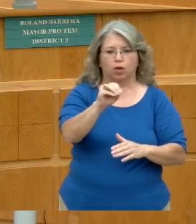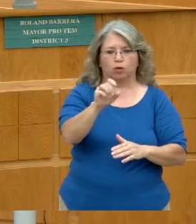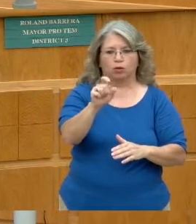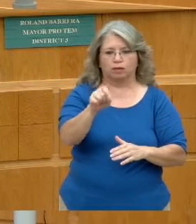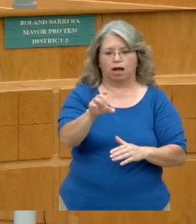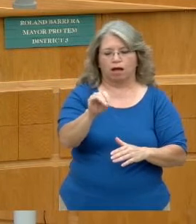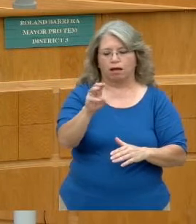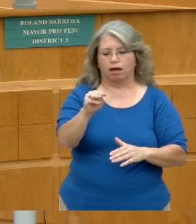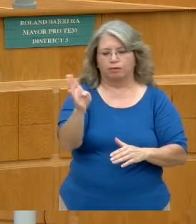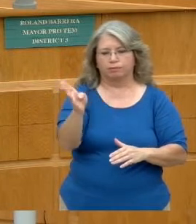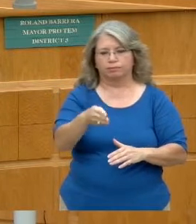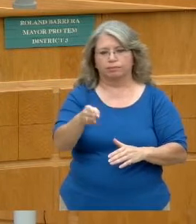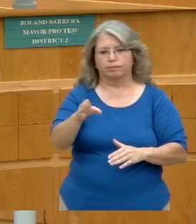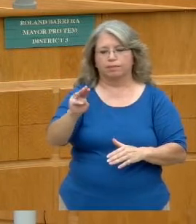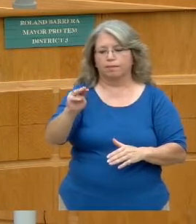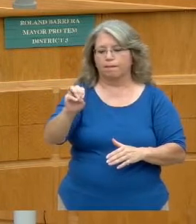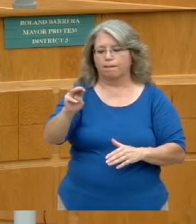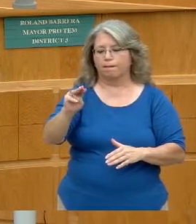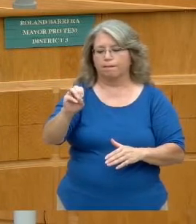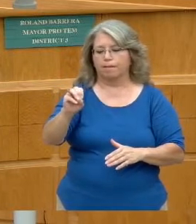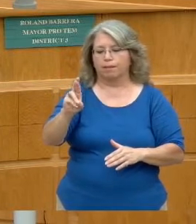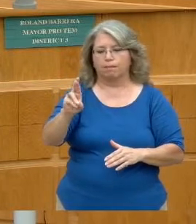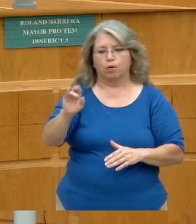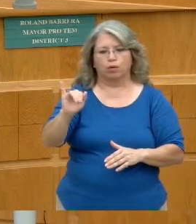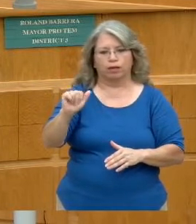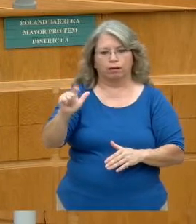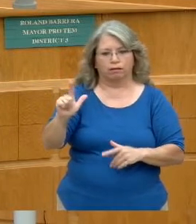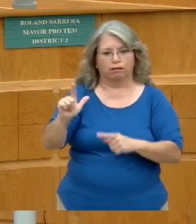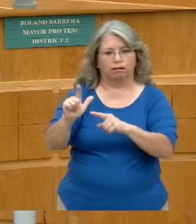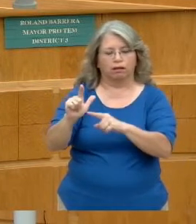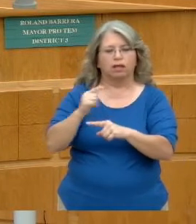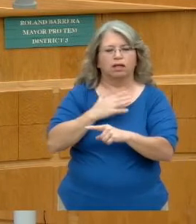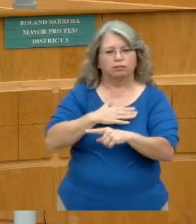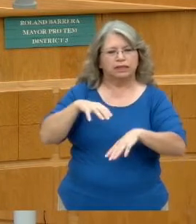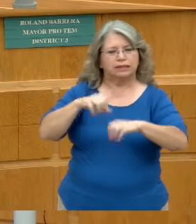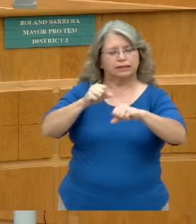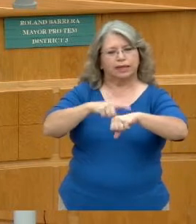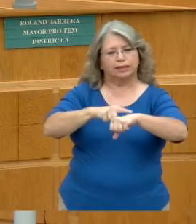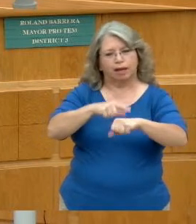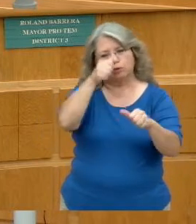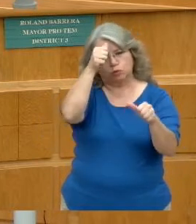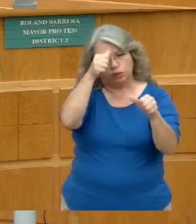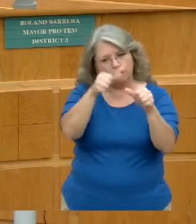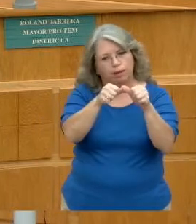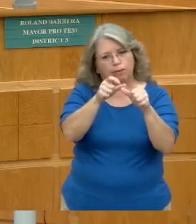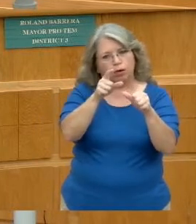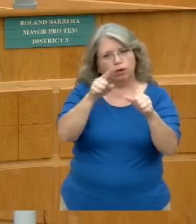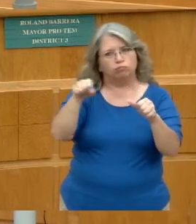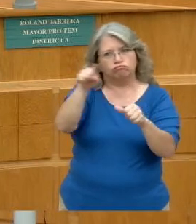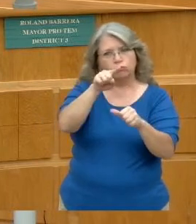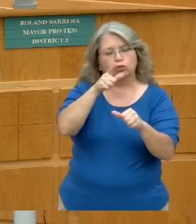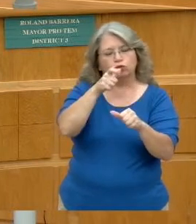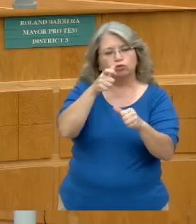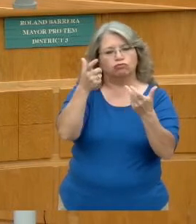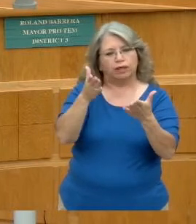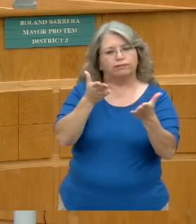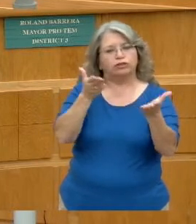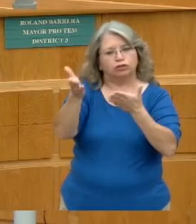nuecesco.com/memorial. Please take time to go and honor those that have served and sacrificed their lives for all of